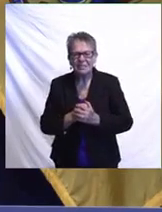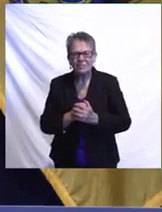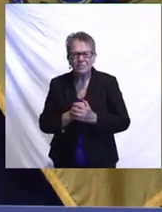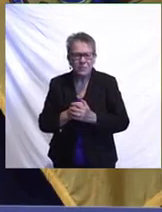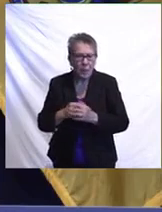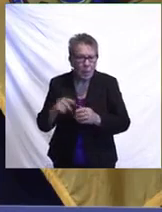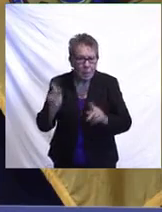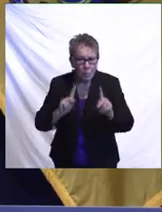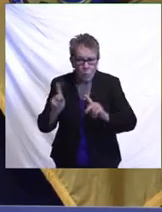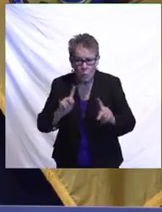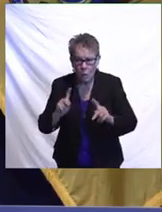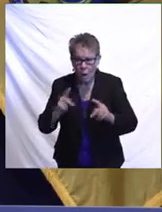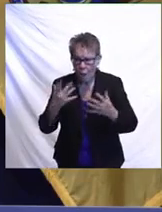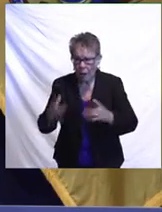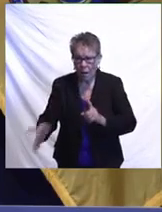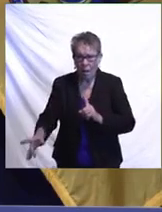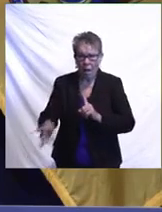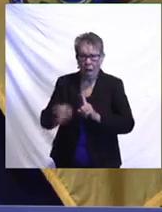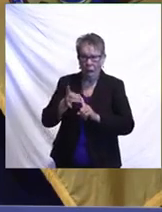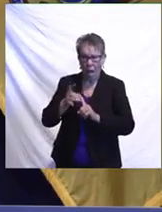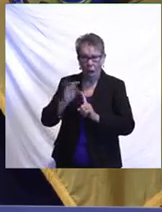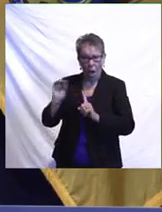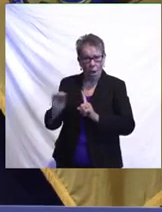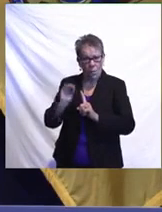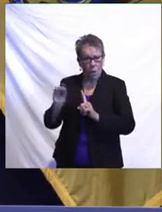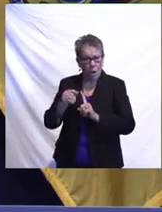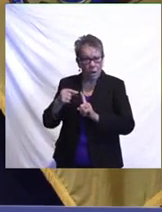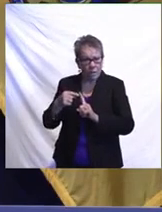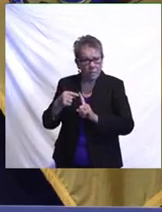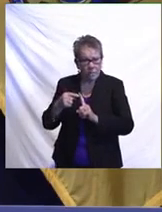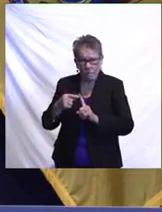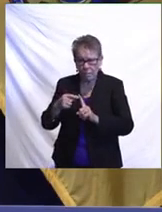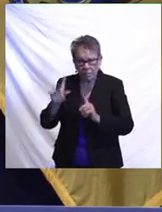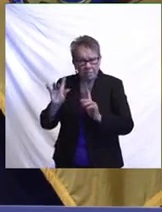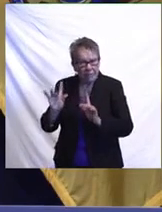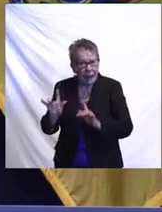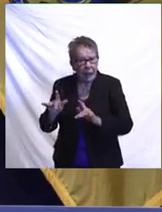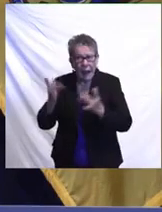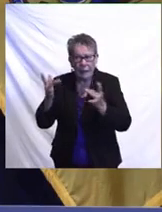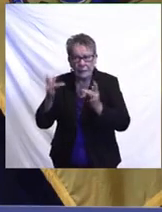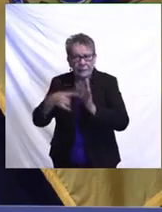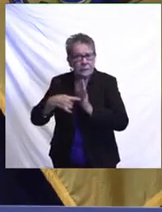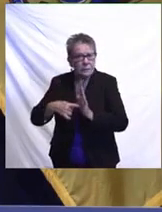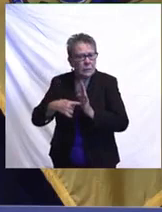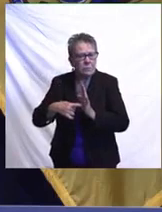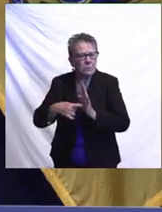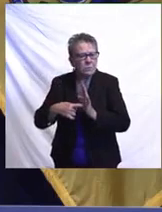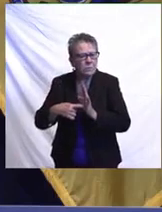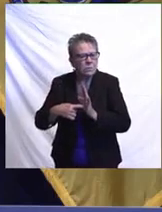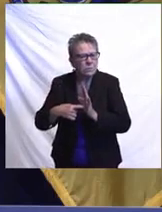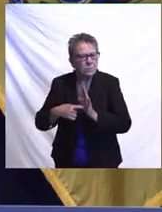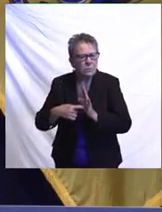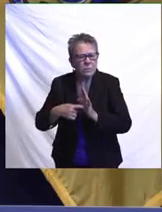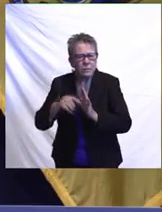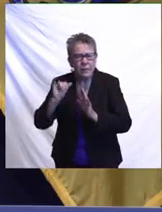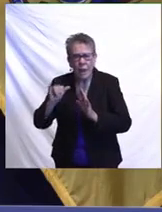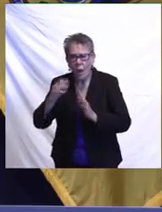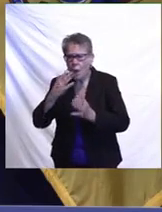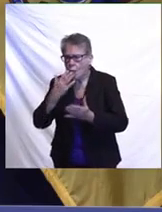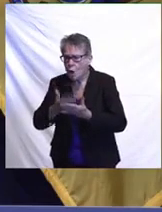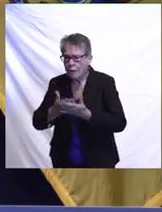they've suffered it, to have relatively mild symptoms? Is that a good sign if this Omicron variant eventually comes here? Governor, do you worry that